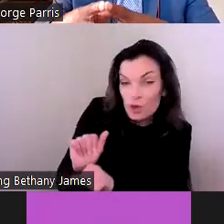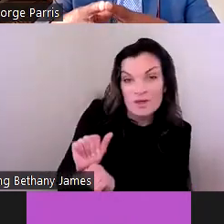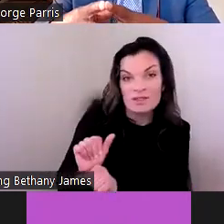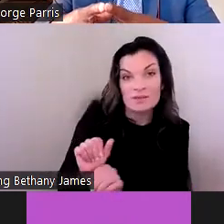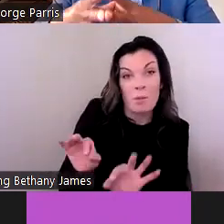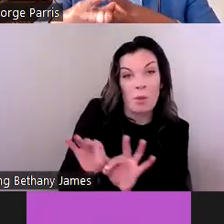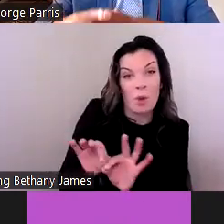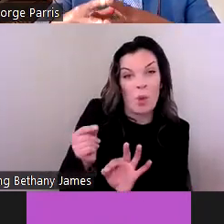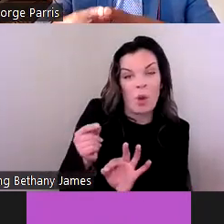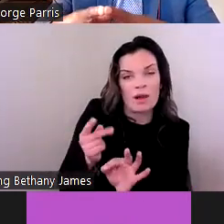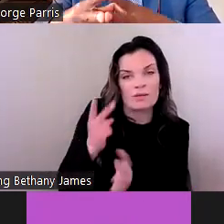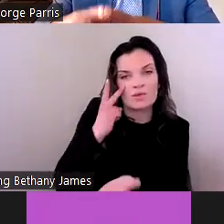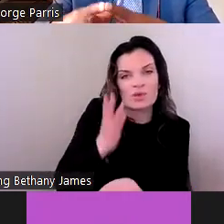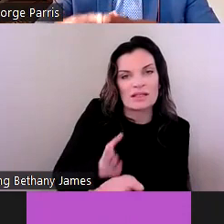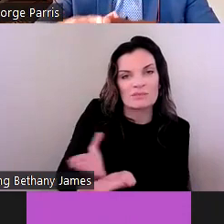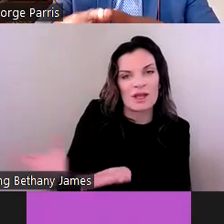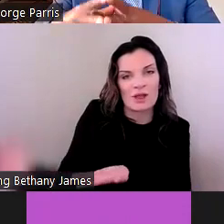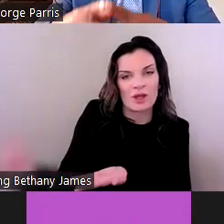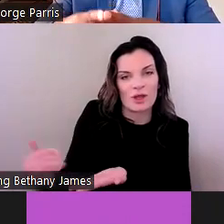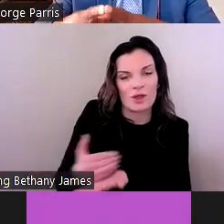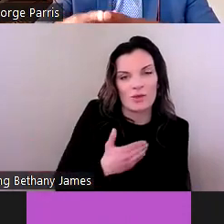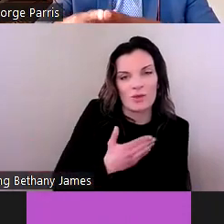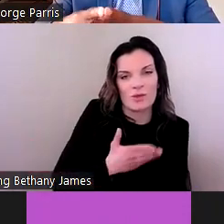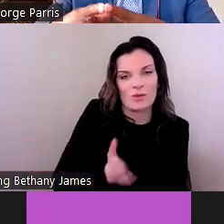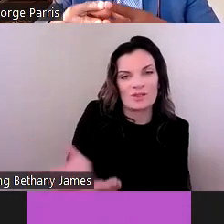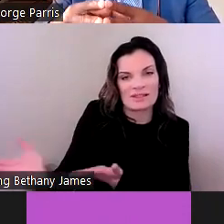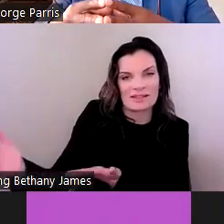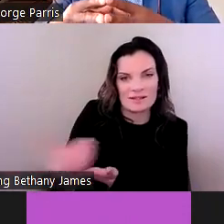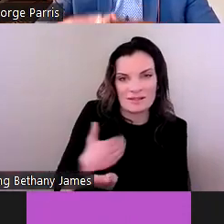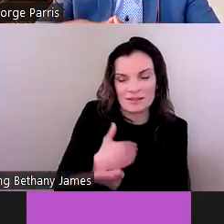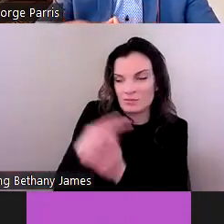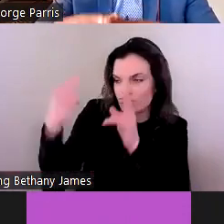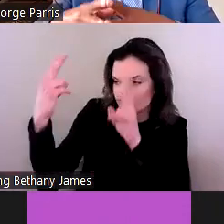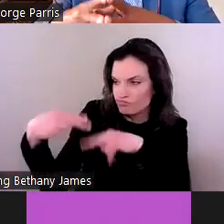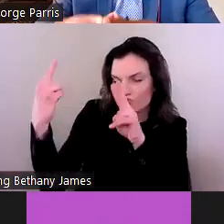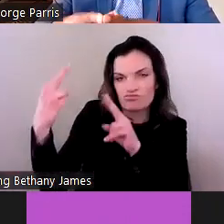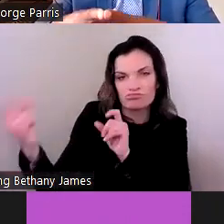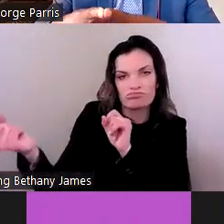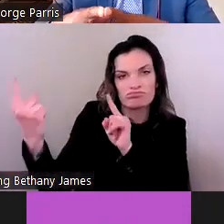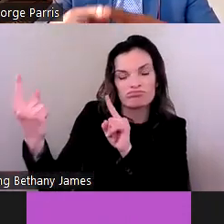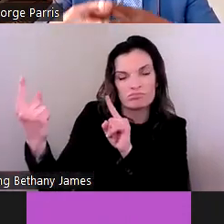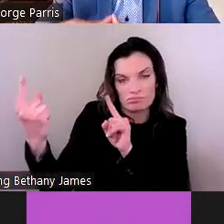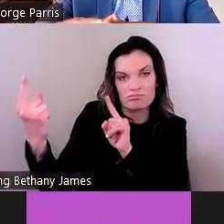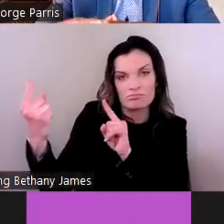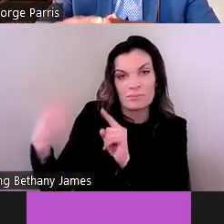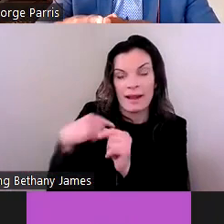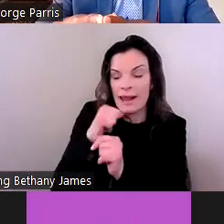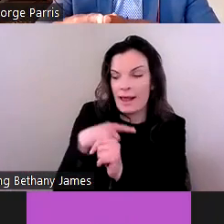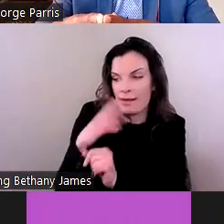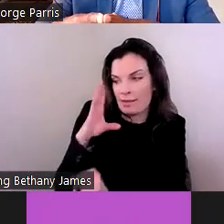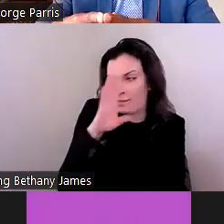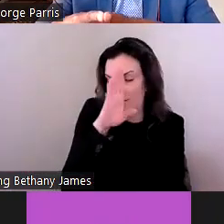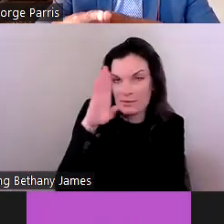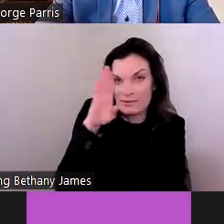ingredient for psychological safe environment, work environment. If people are transparent within a work